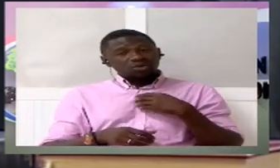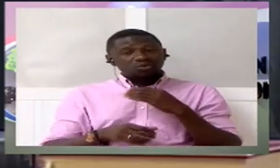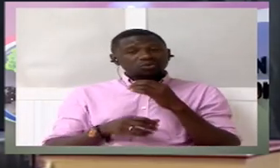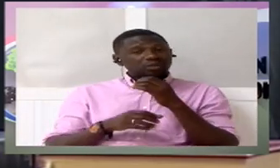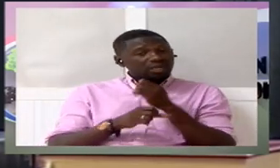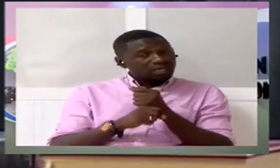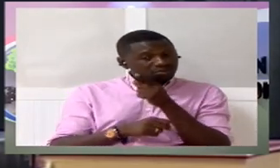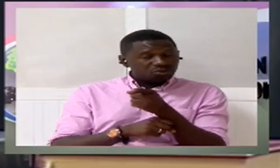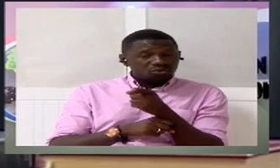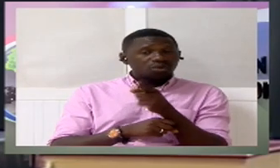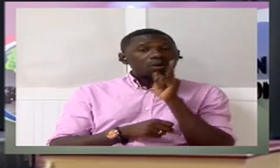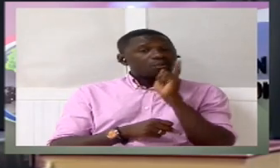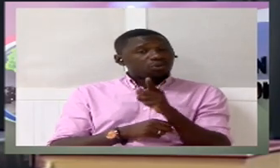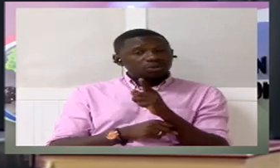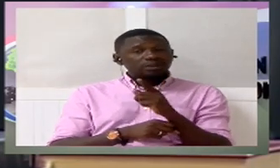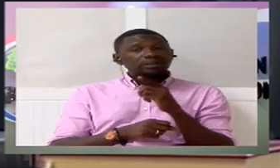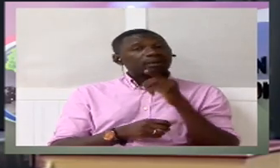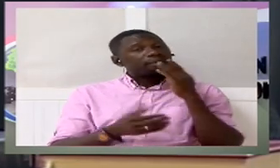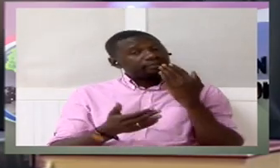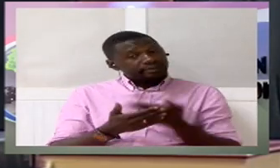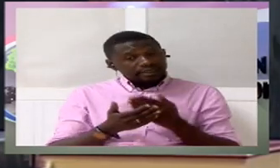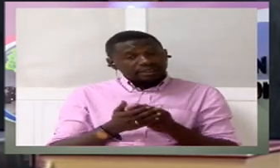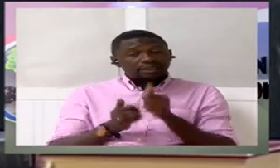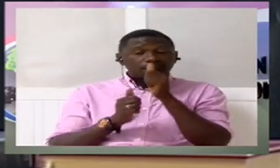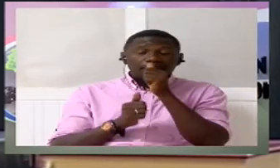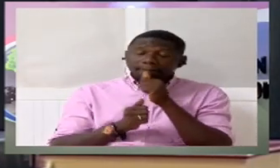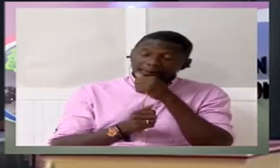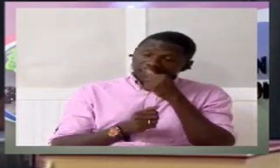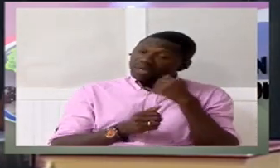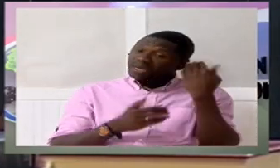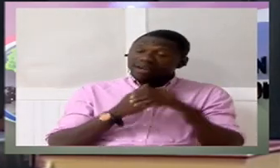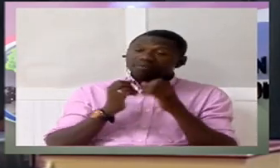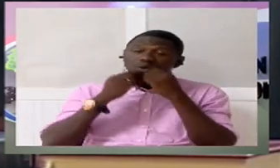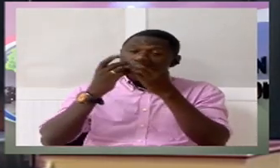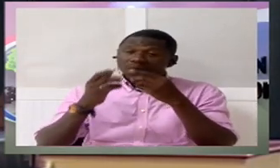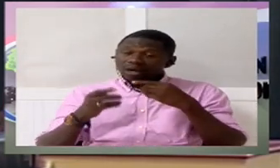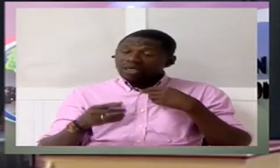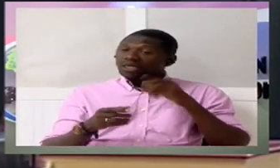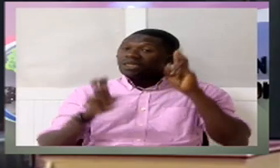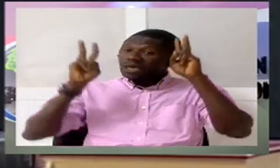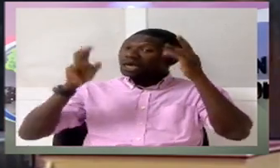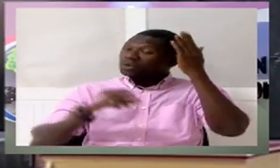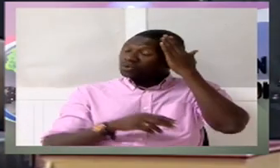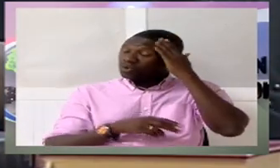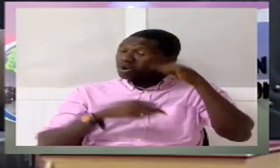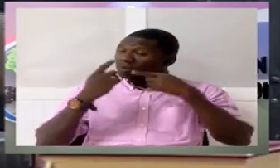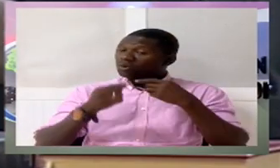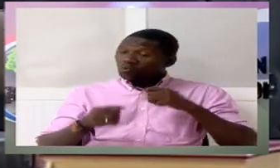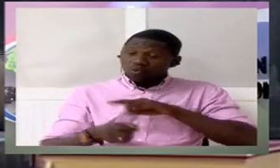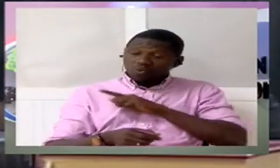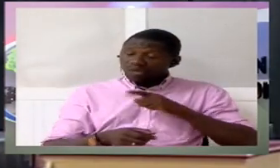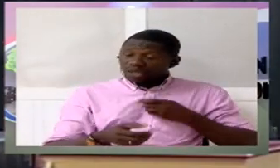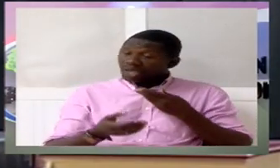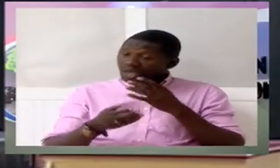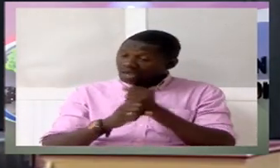you, they will tell you, we are assisting you, but do not make a mistake for Yajime to know about this thing.